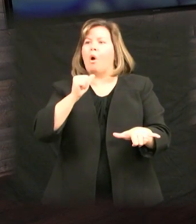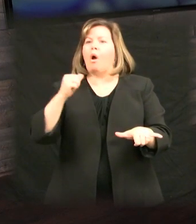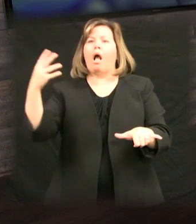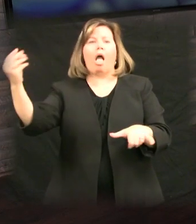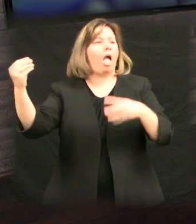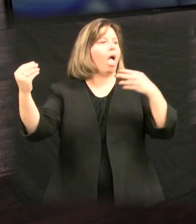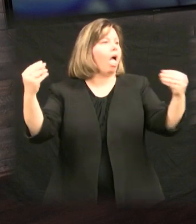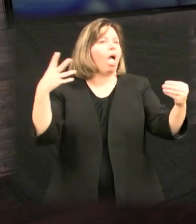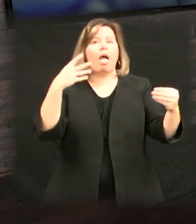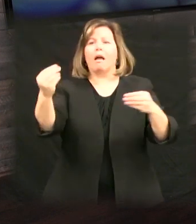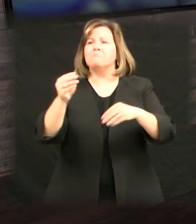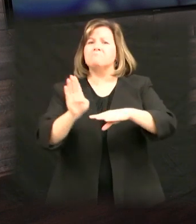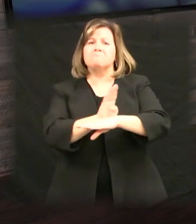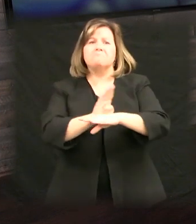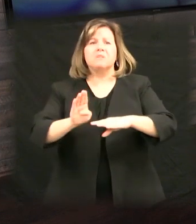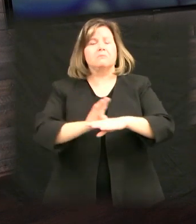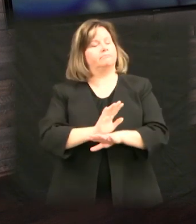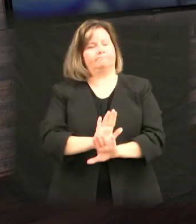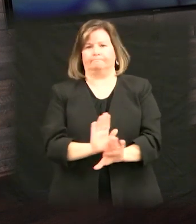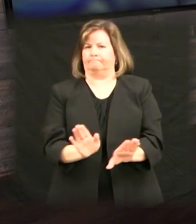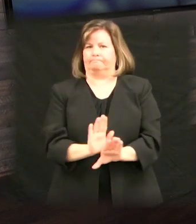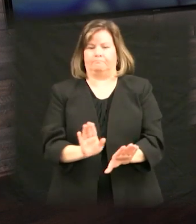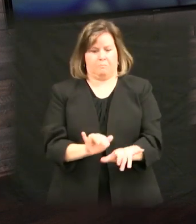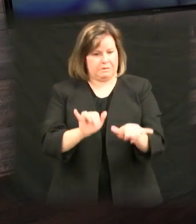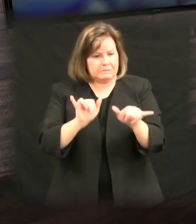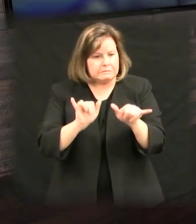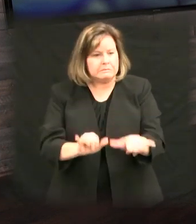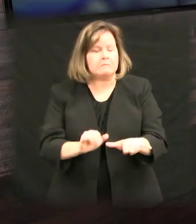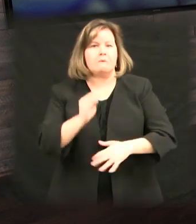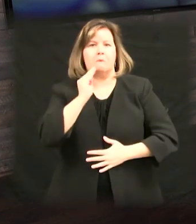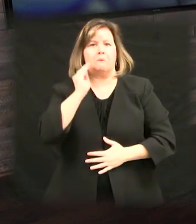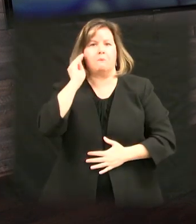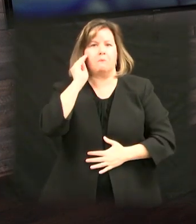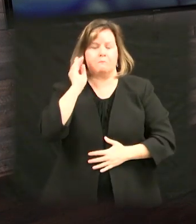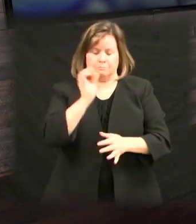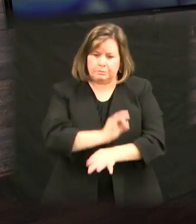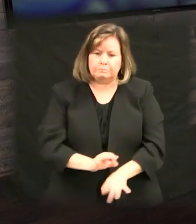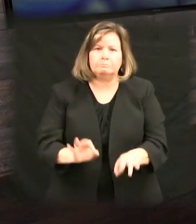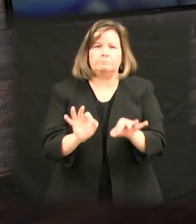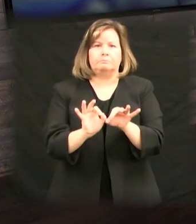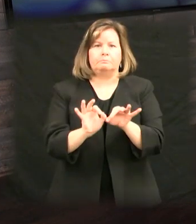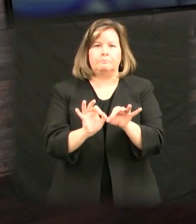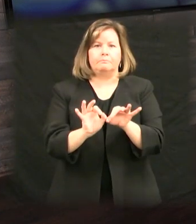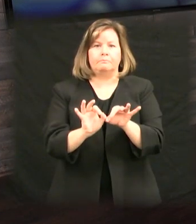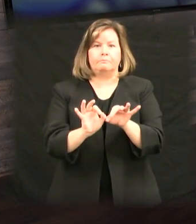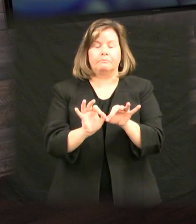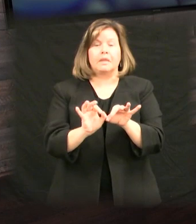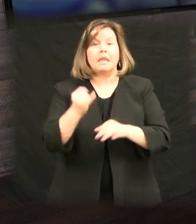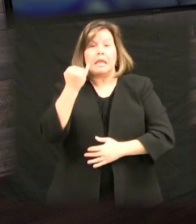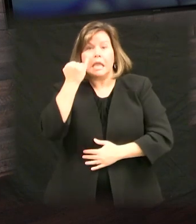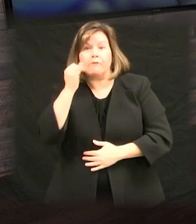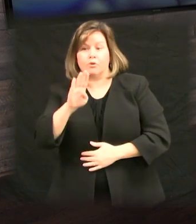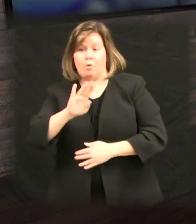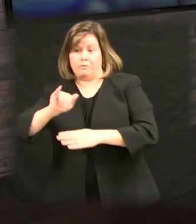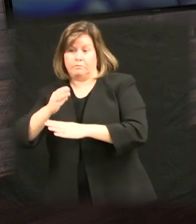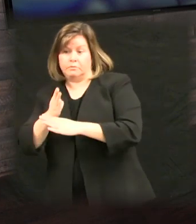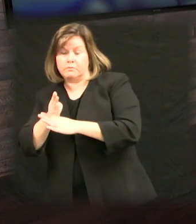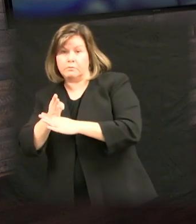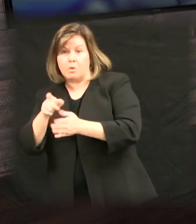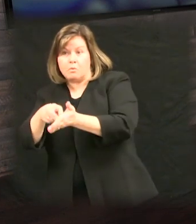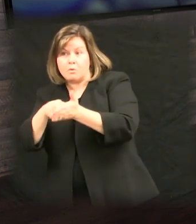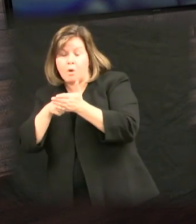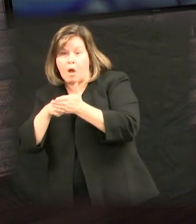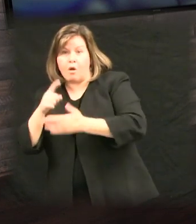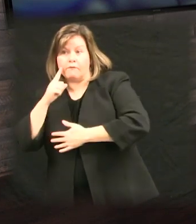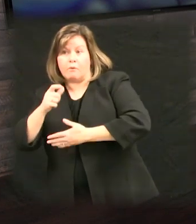But that's what's needed in this moment for those who are not doing things critical to this response.